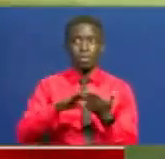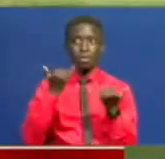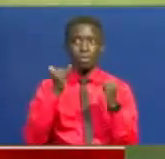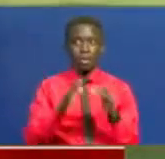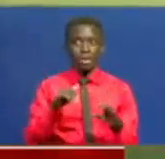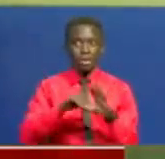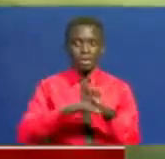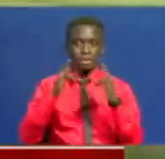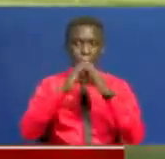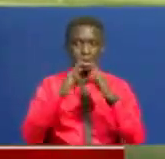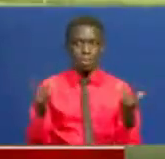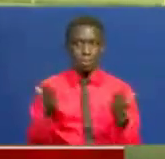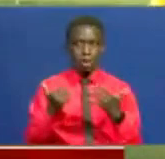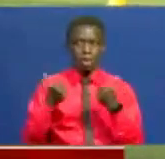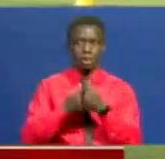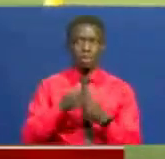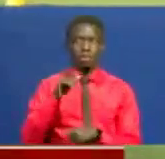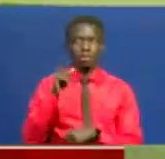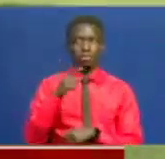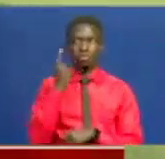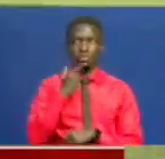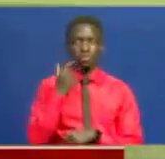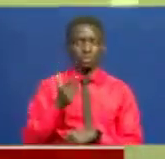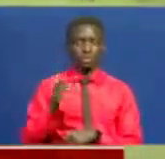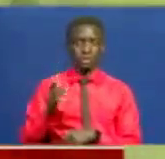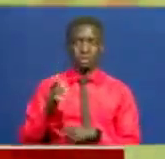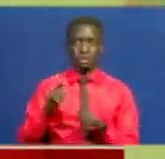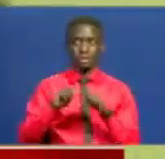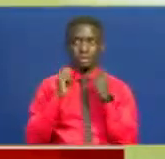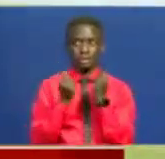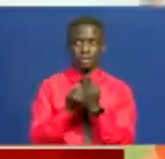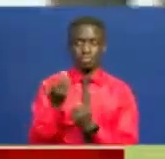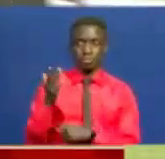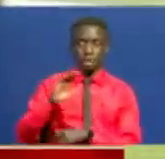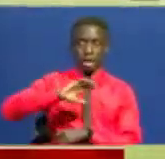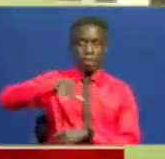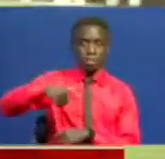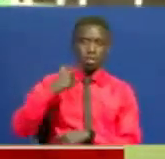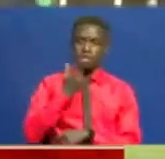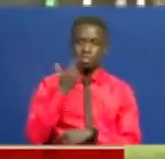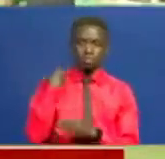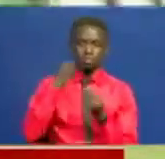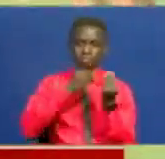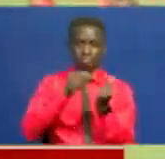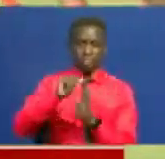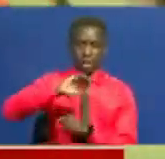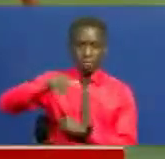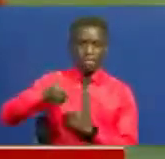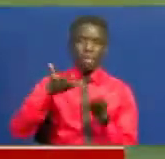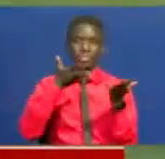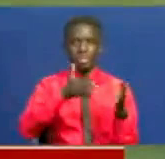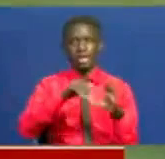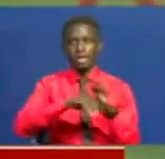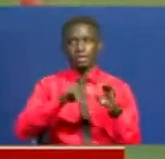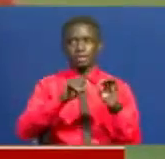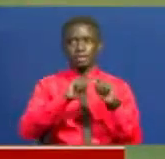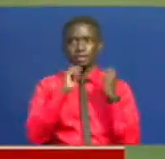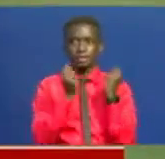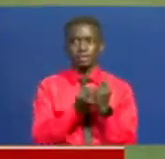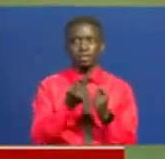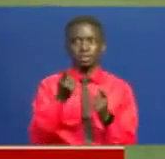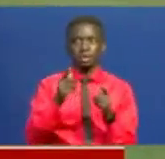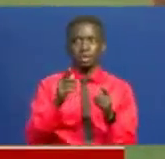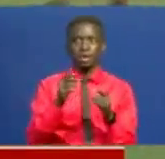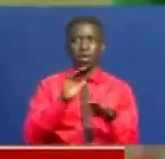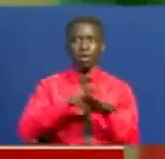the indomitable Lionesses of Cameroon have been retained in the squad. The second leg will be played in Botswana on December